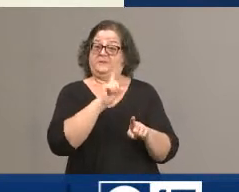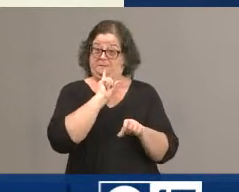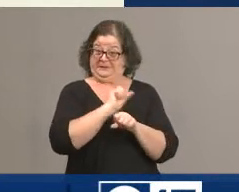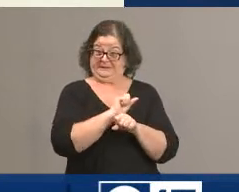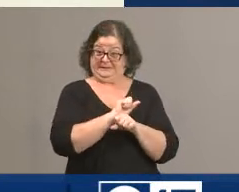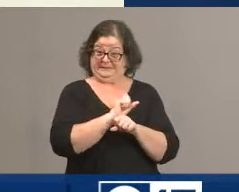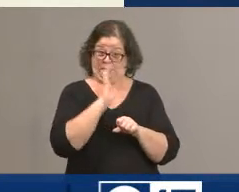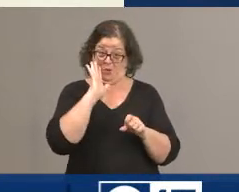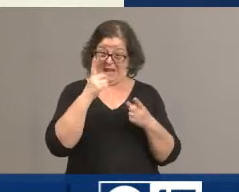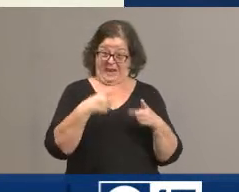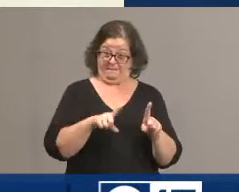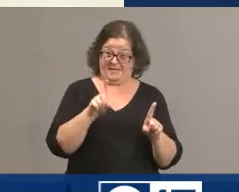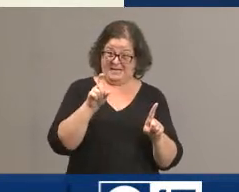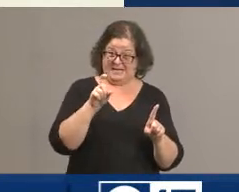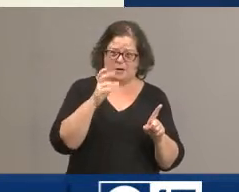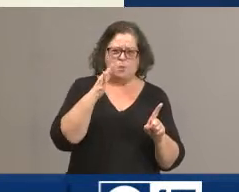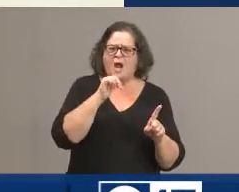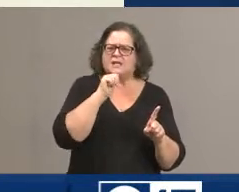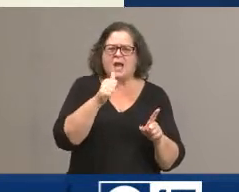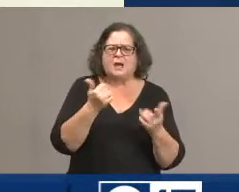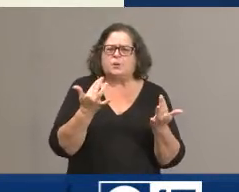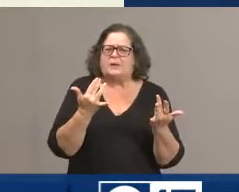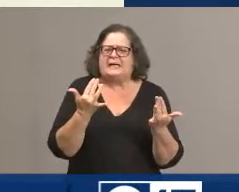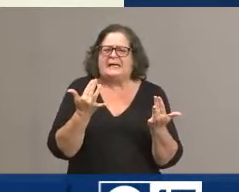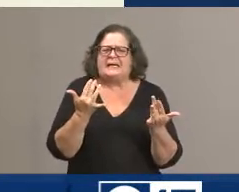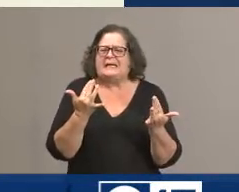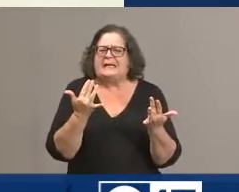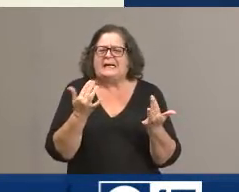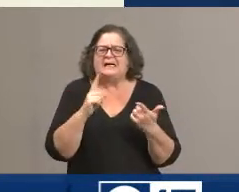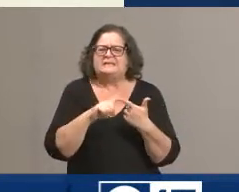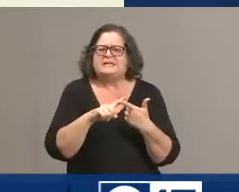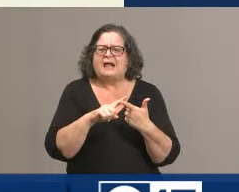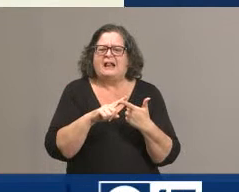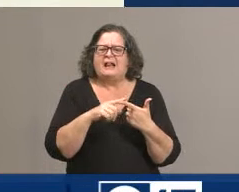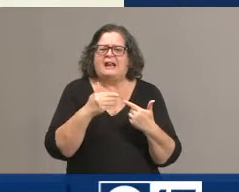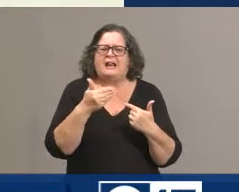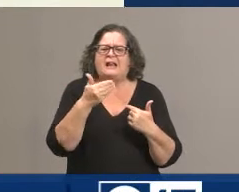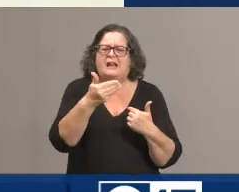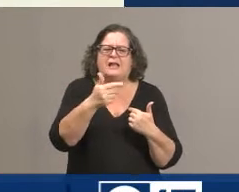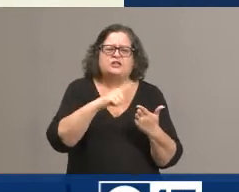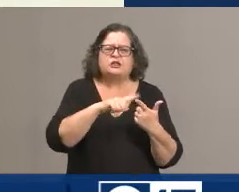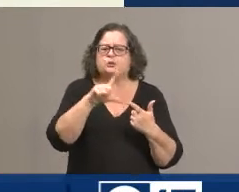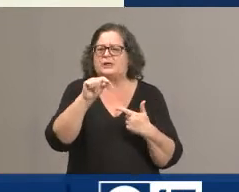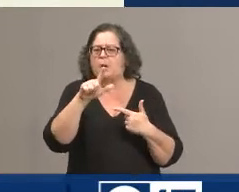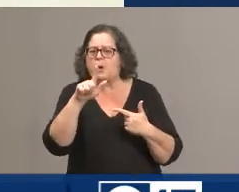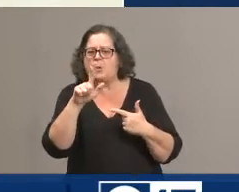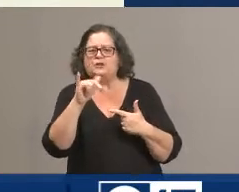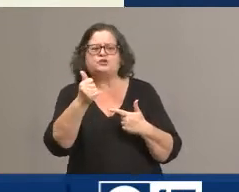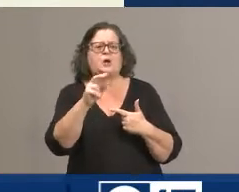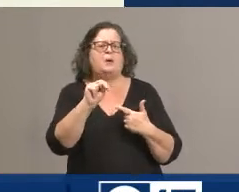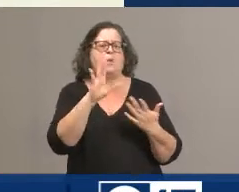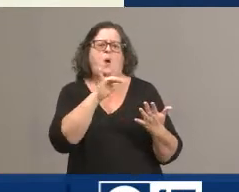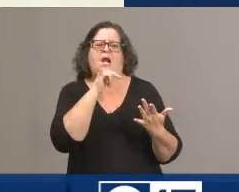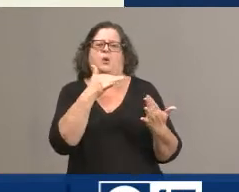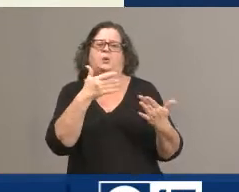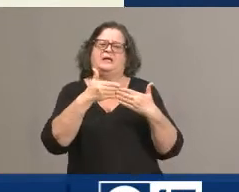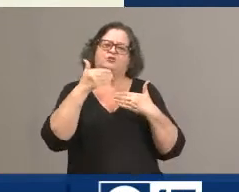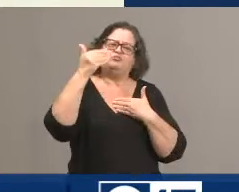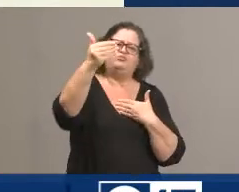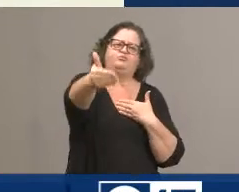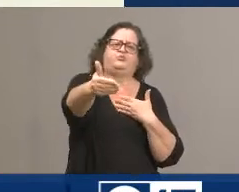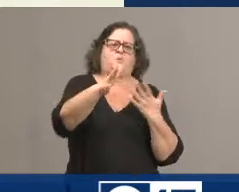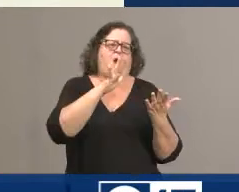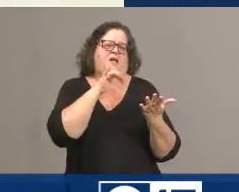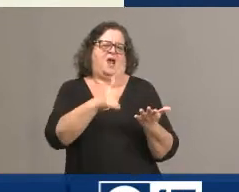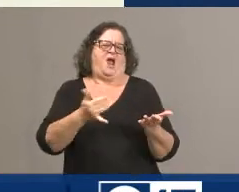and say, you know what, folks, we'll try this in January? So, Bram, August 17th is an